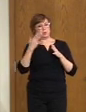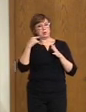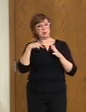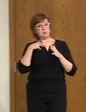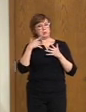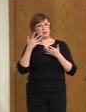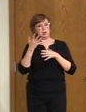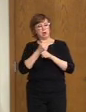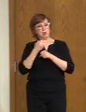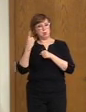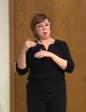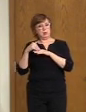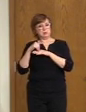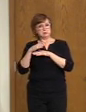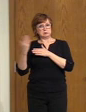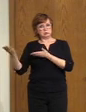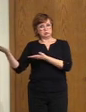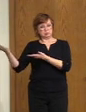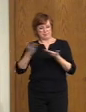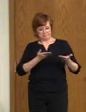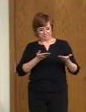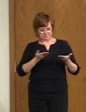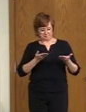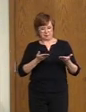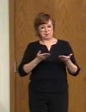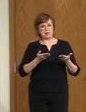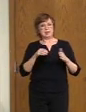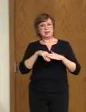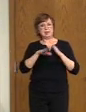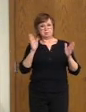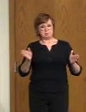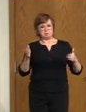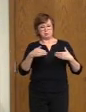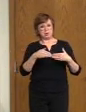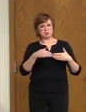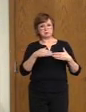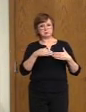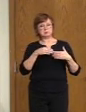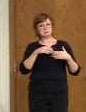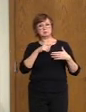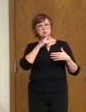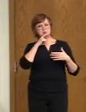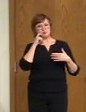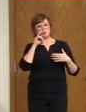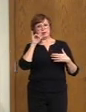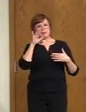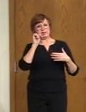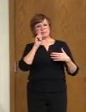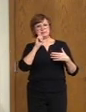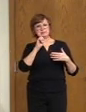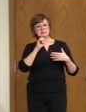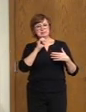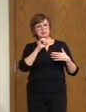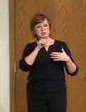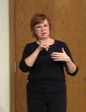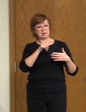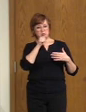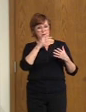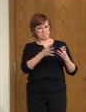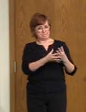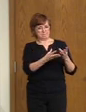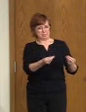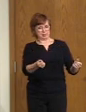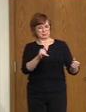a shipment with a box and dry ice, so that the logistics on that part could be figured out in terms